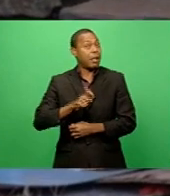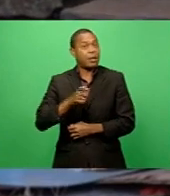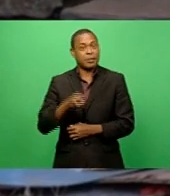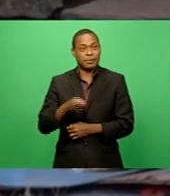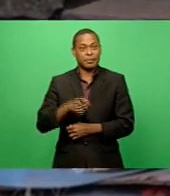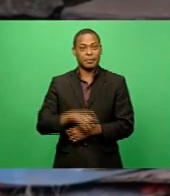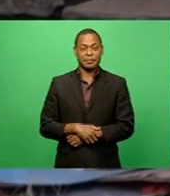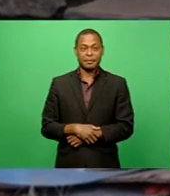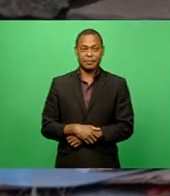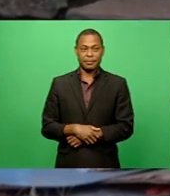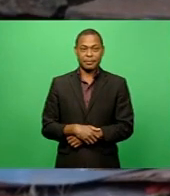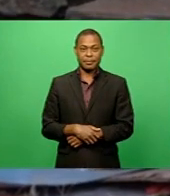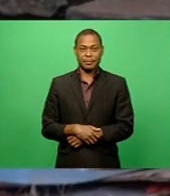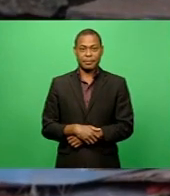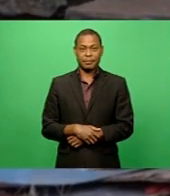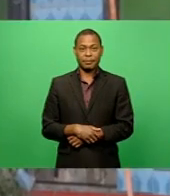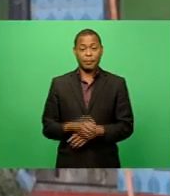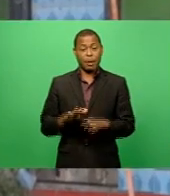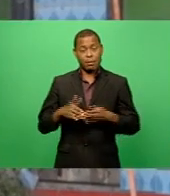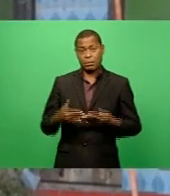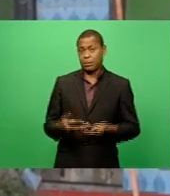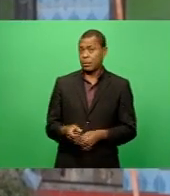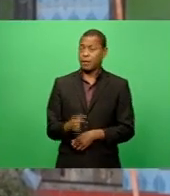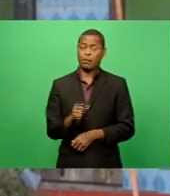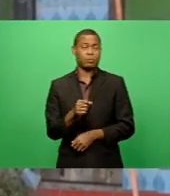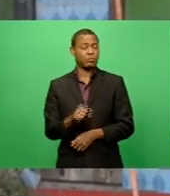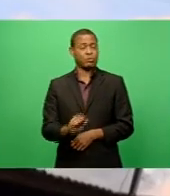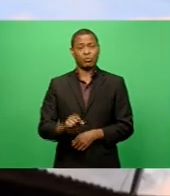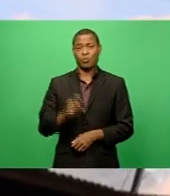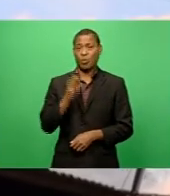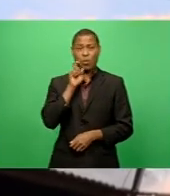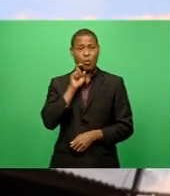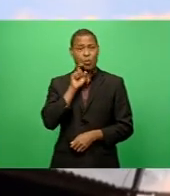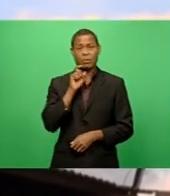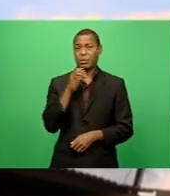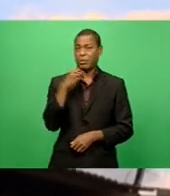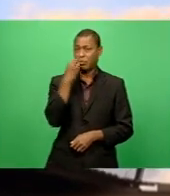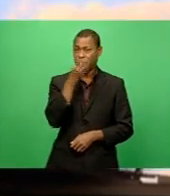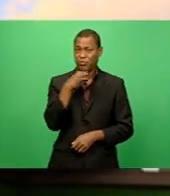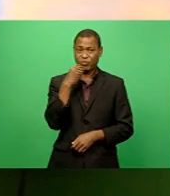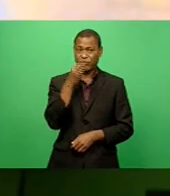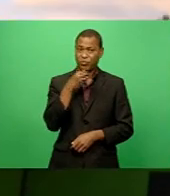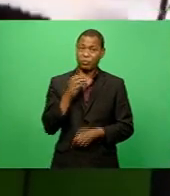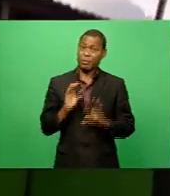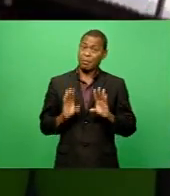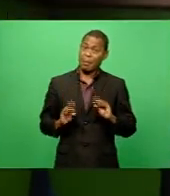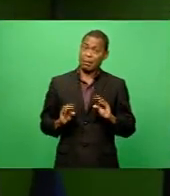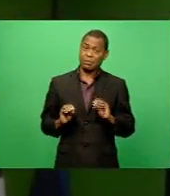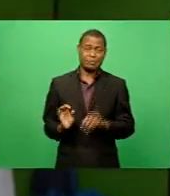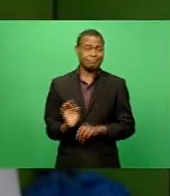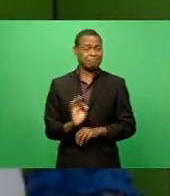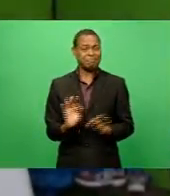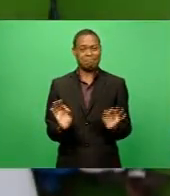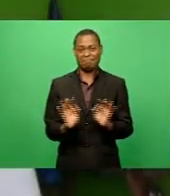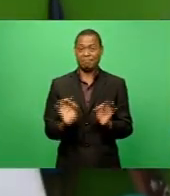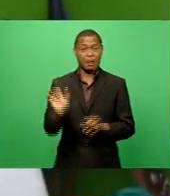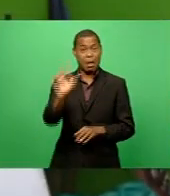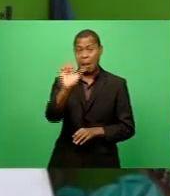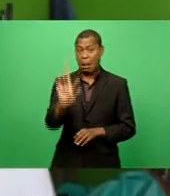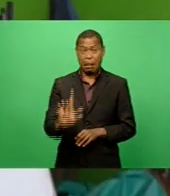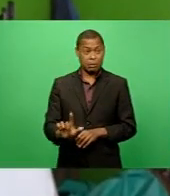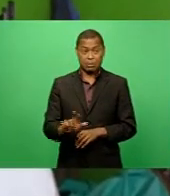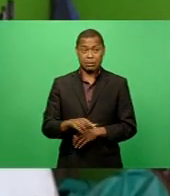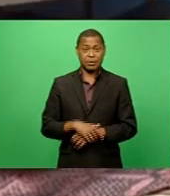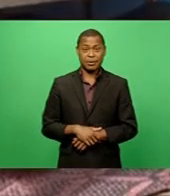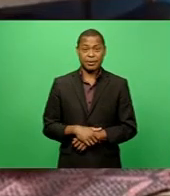People have no water, food, or even any beddings left. No electricity, even the livestock are dead,